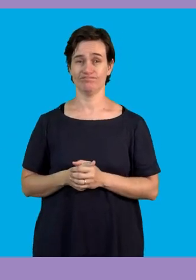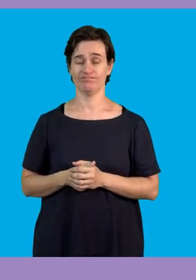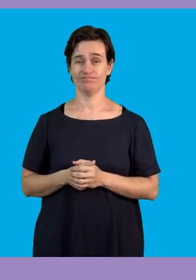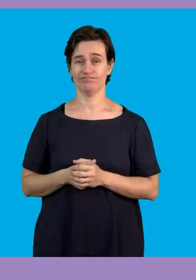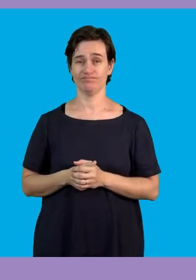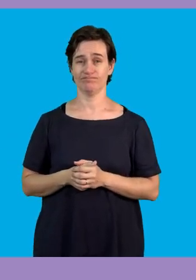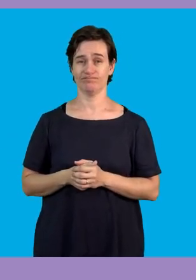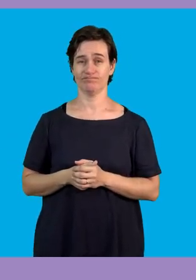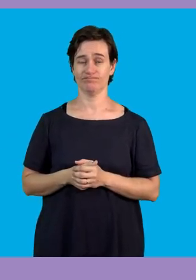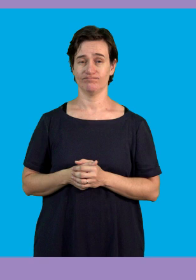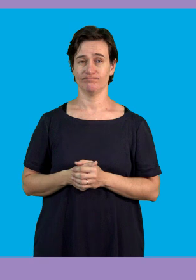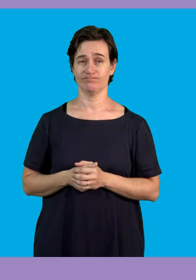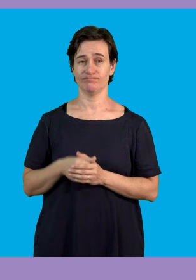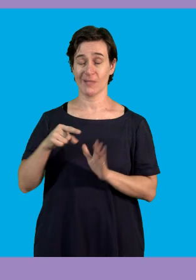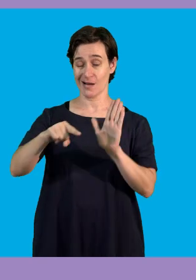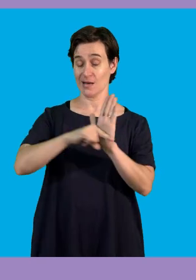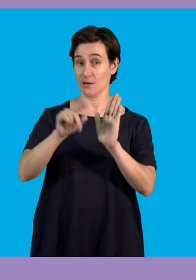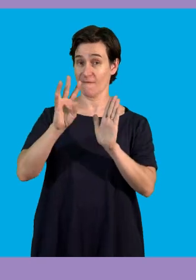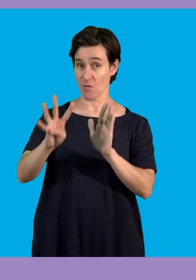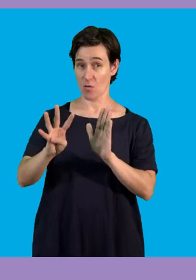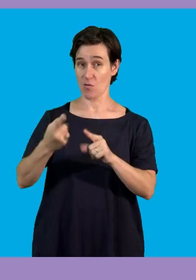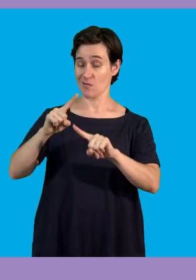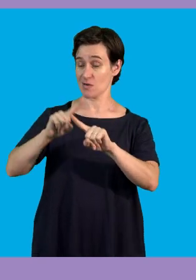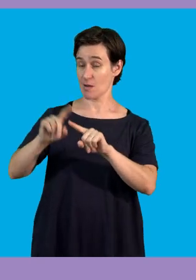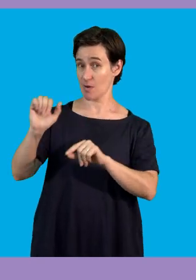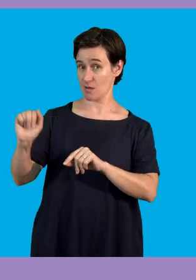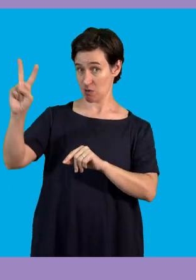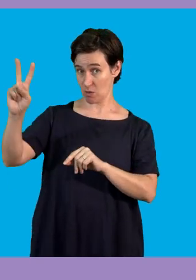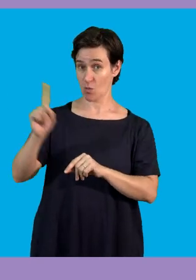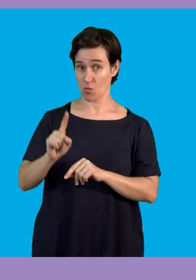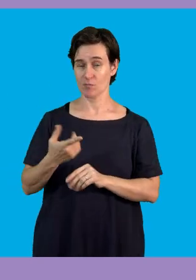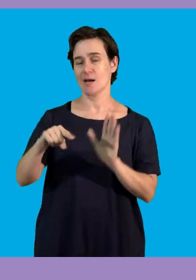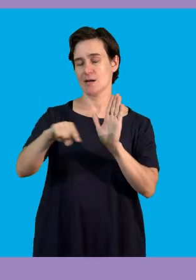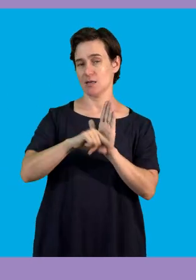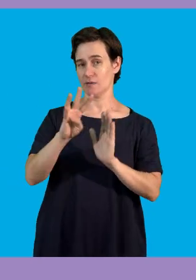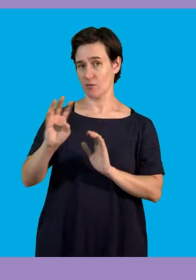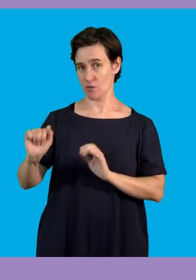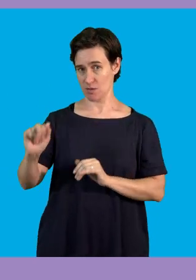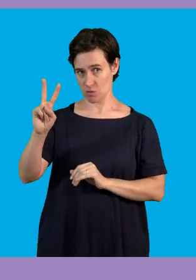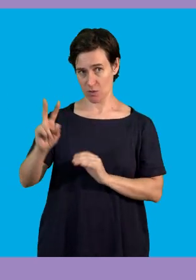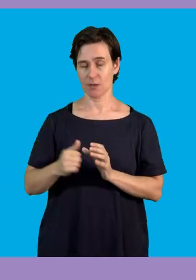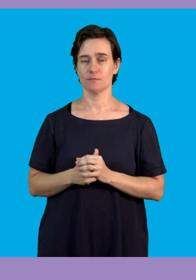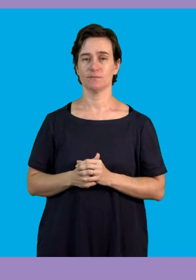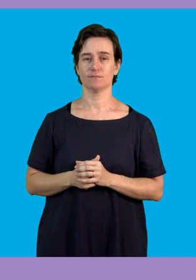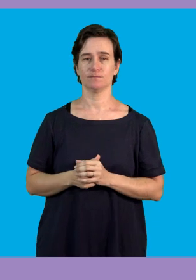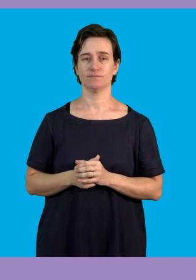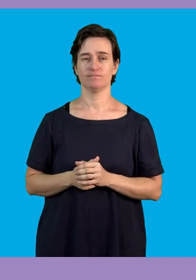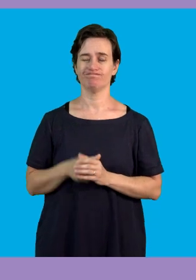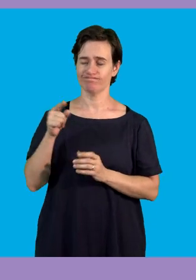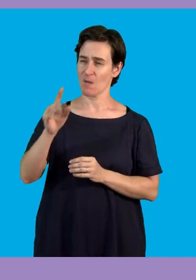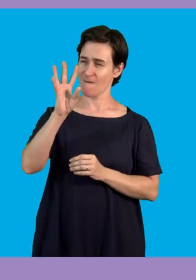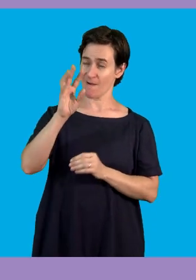And then negative 4 multiplied by a squared is negative 4a